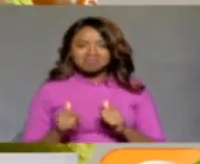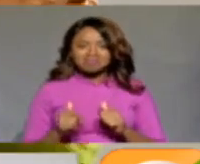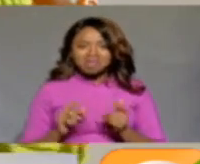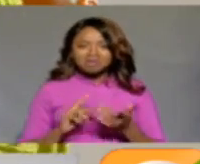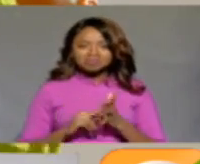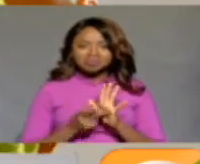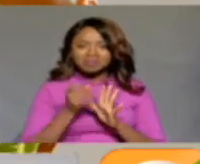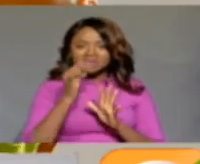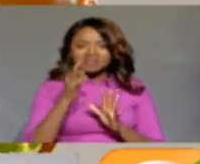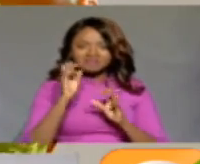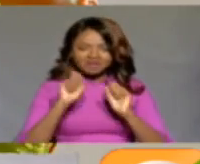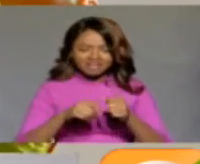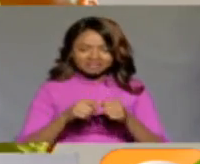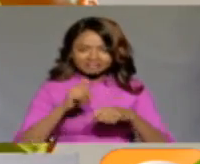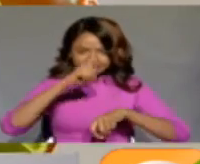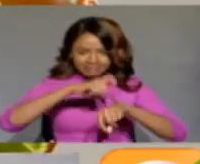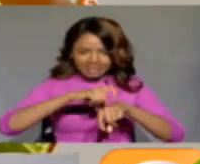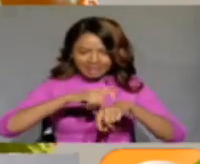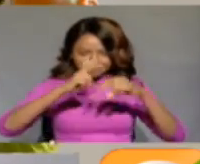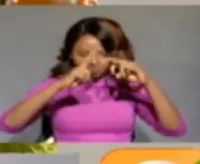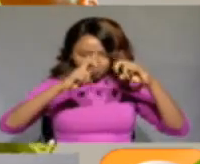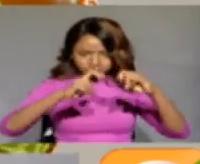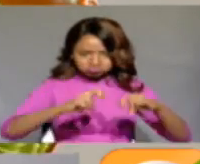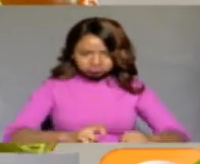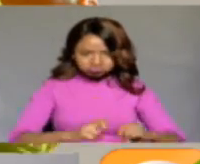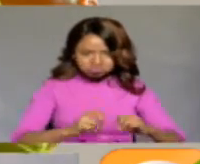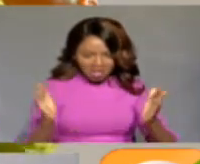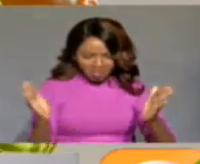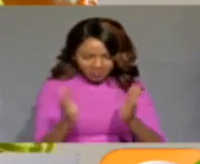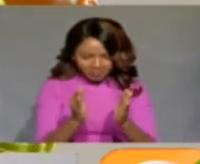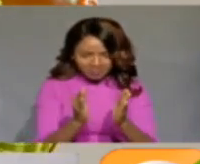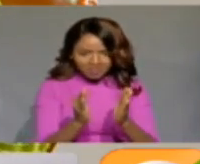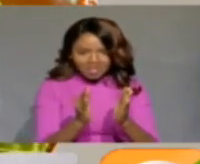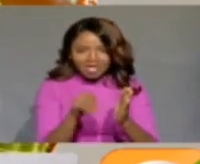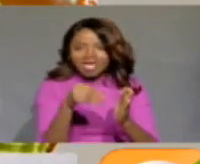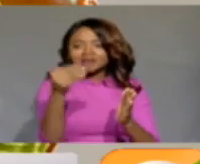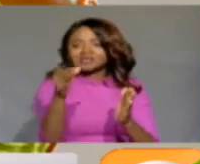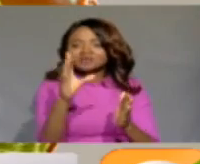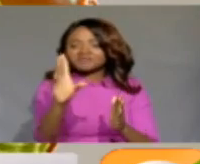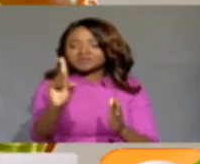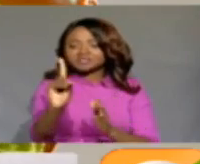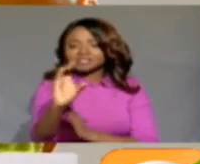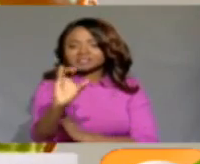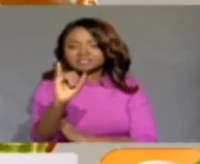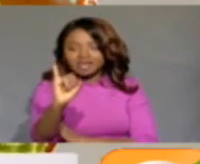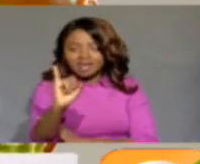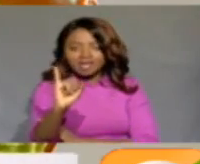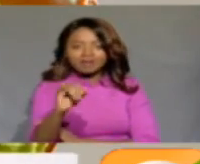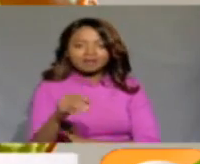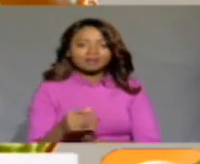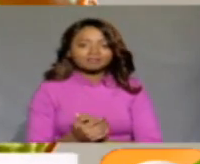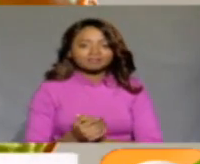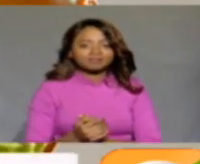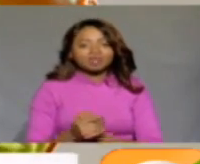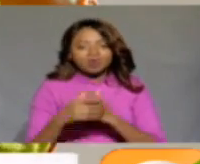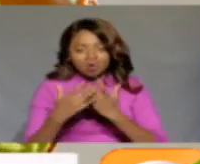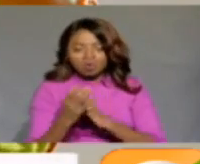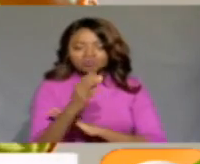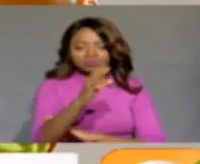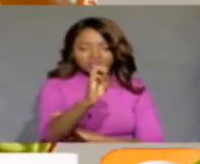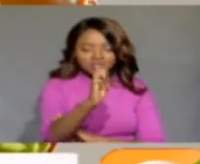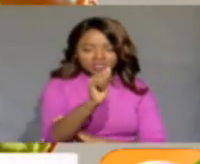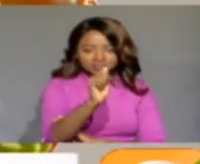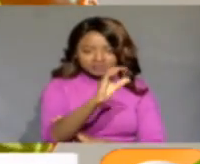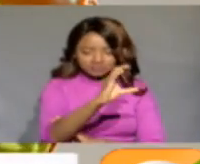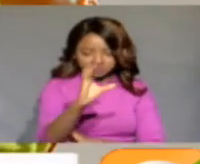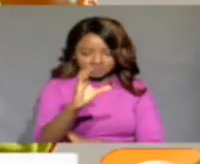the centers of investigation and maybe left it to the DCI, and I'm one fellow who doesn't believe in the Anti-Corruption Commission and stuff like